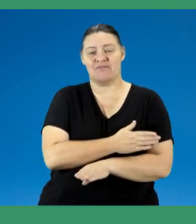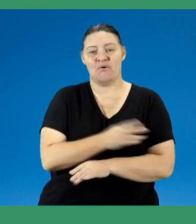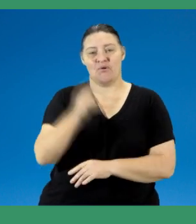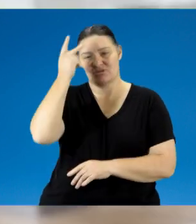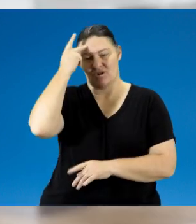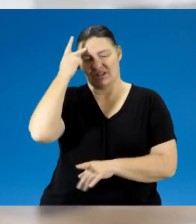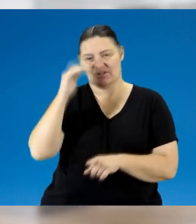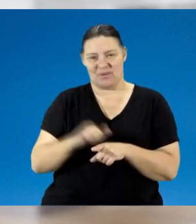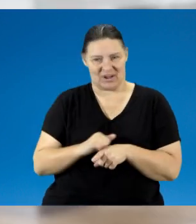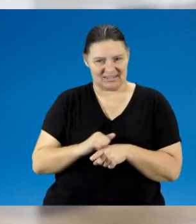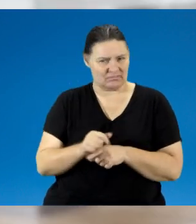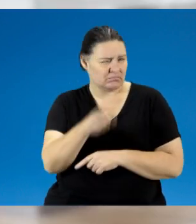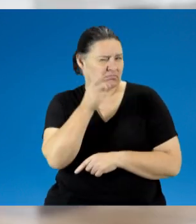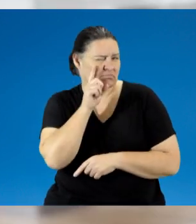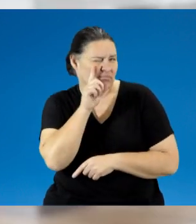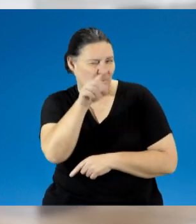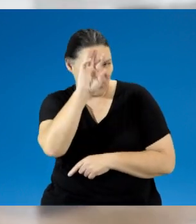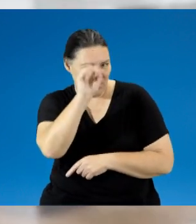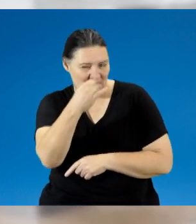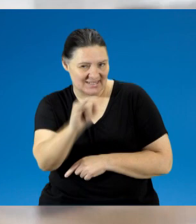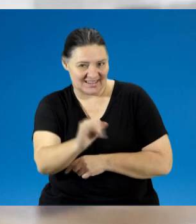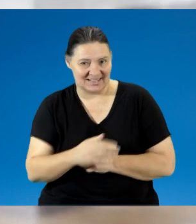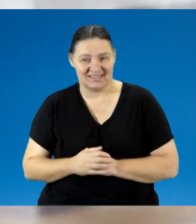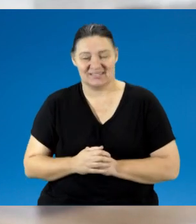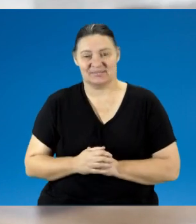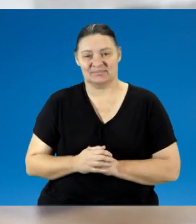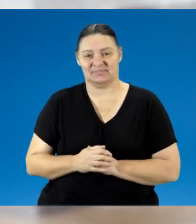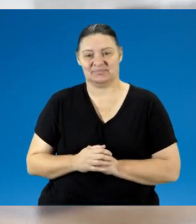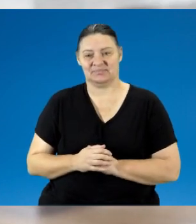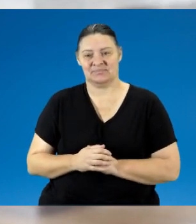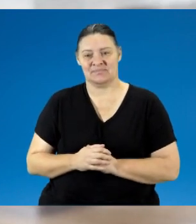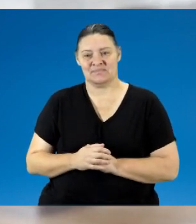practice to test if whether you still remember.